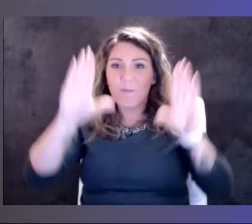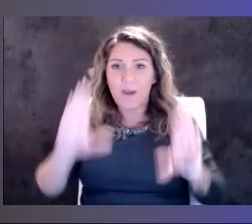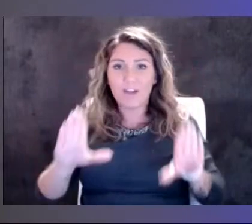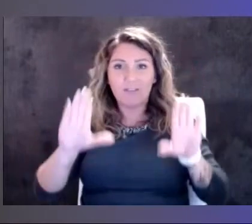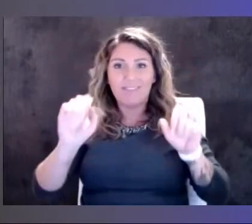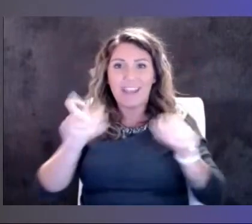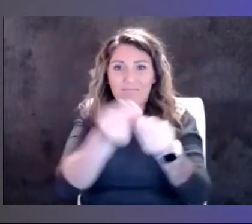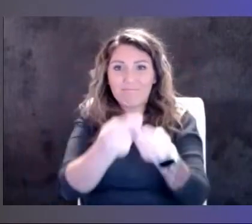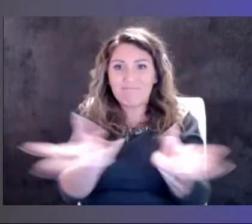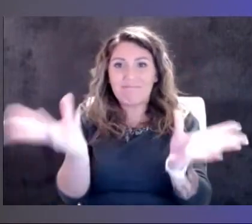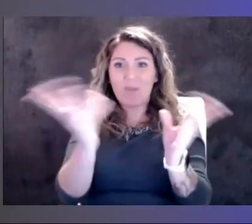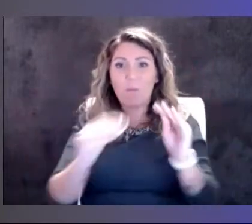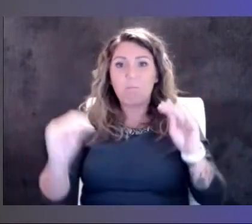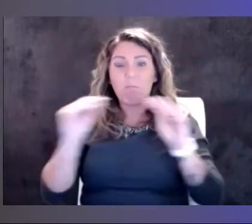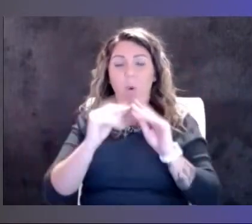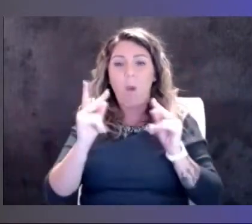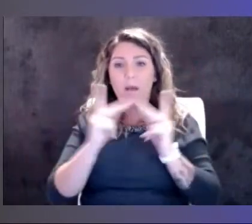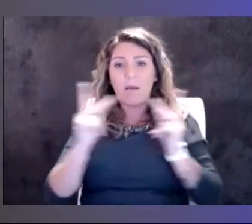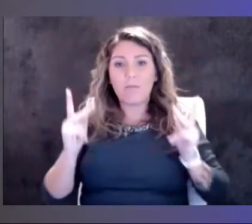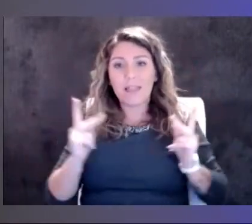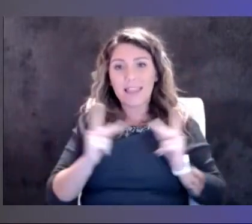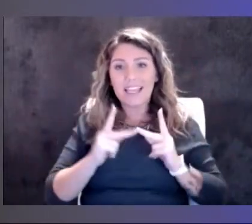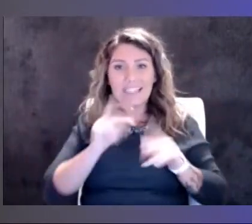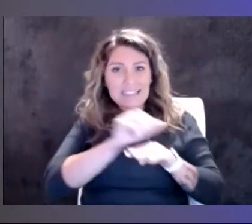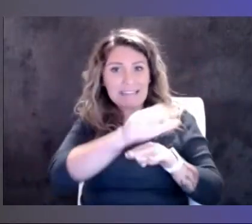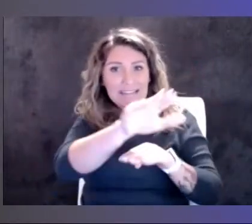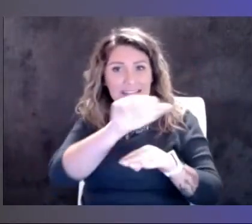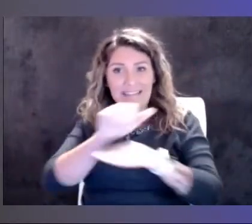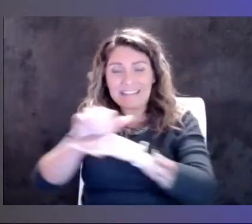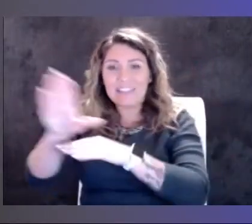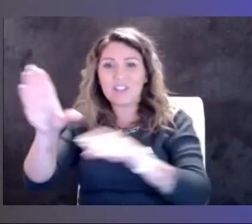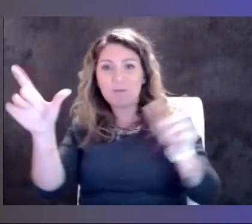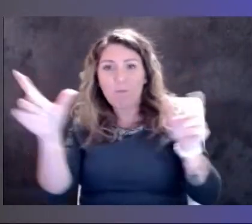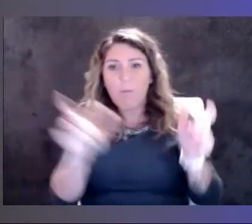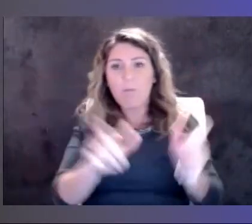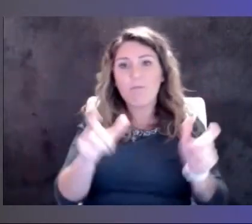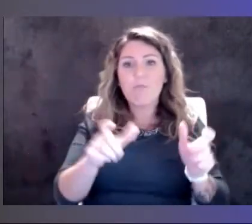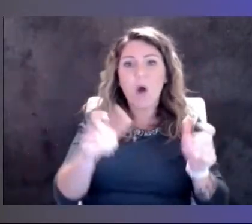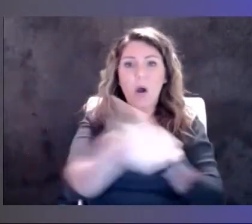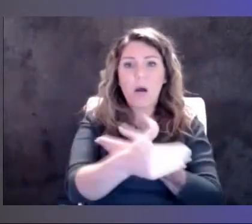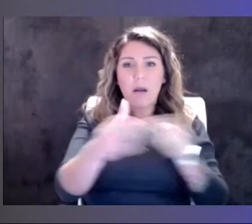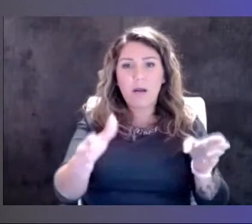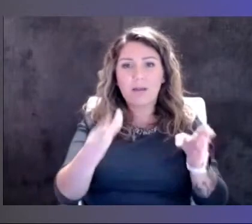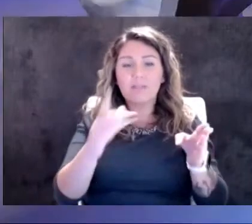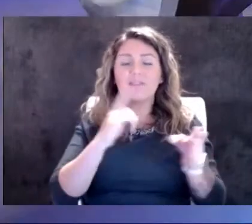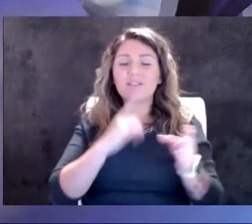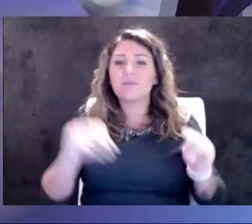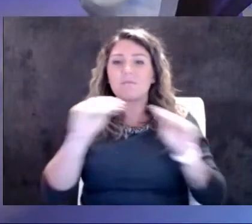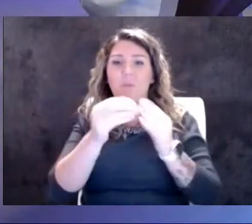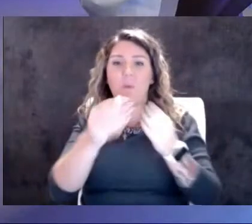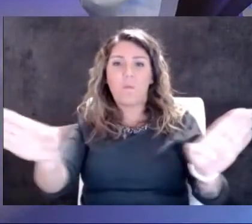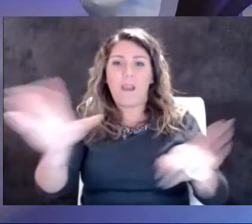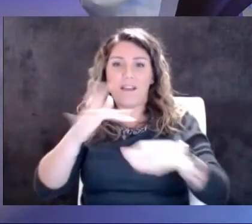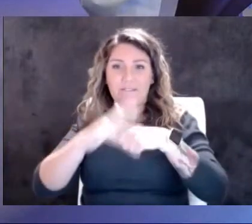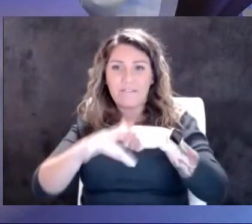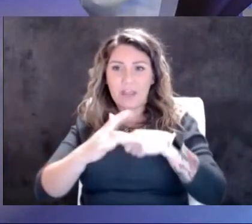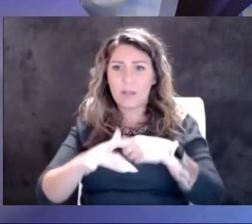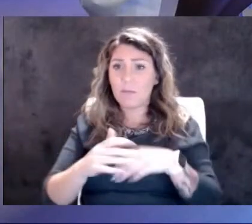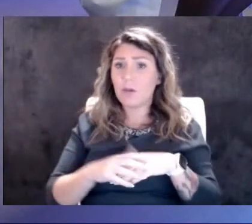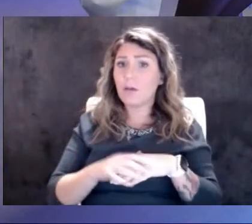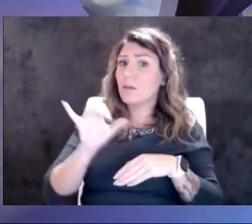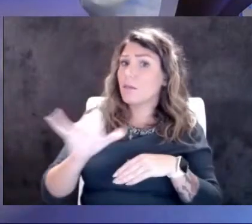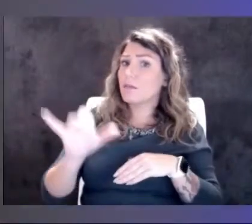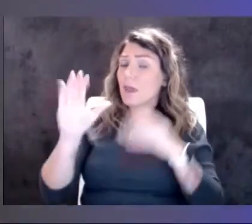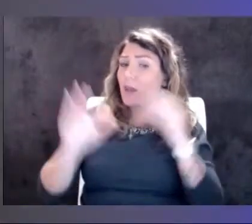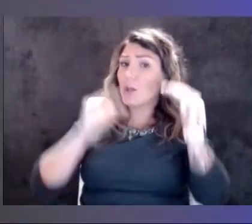more places and it can be shipped in smaller shipments, so it's even more widely available. Yeah, will that be going into the adult vaccine soon as